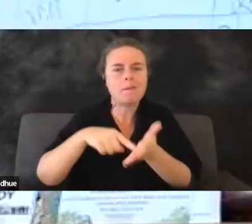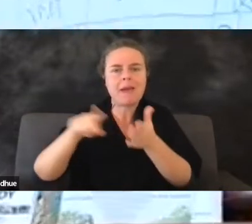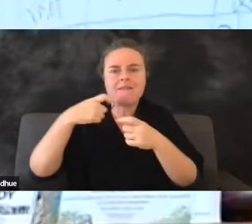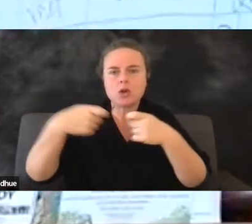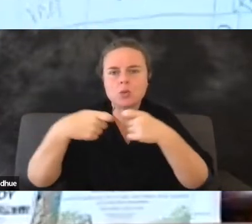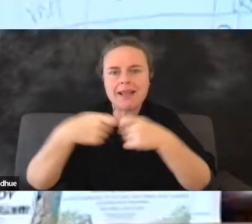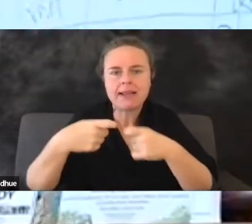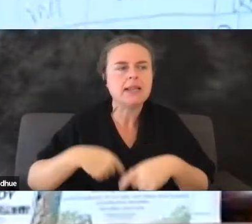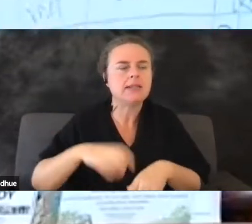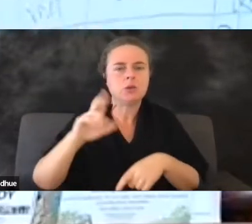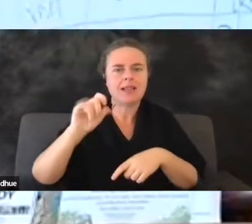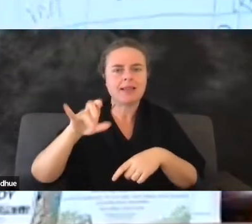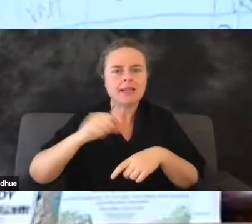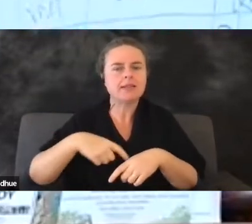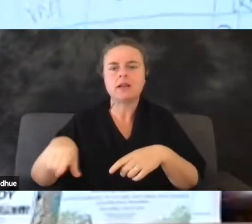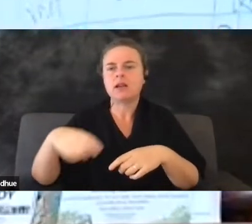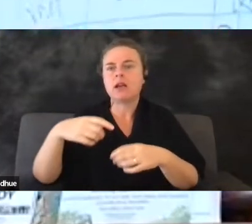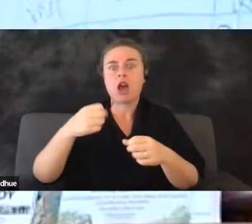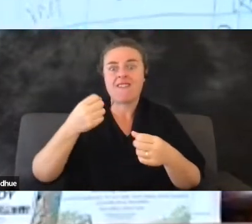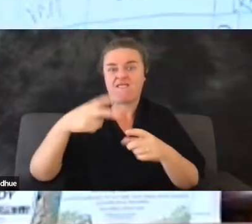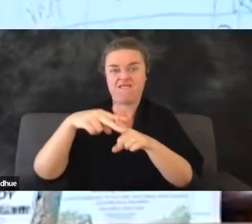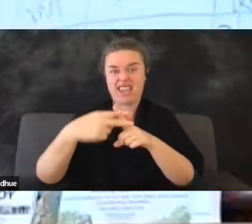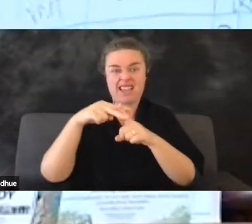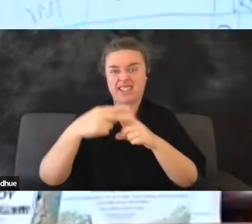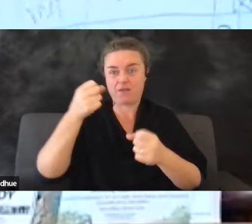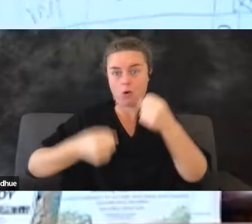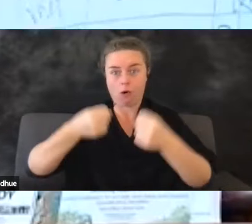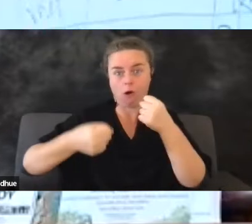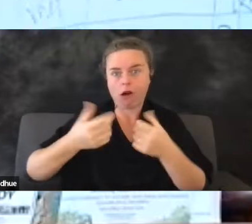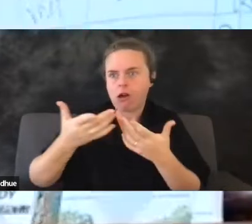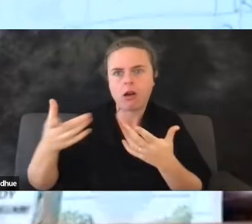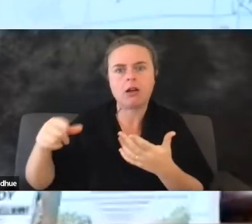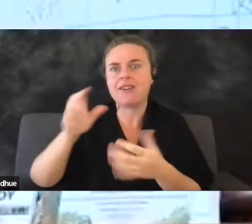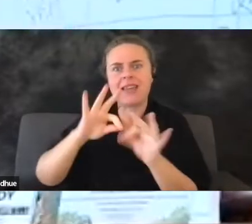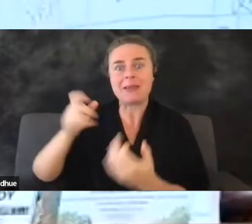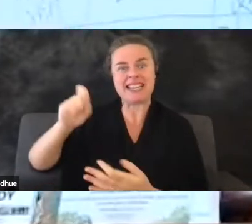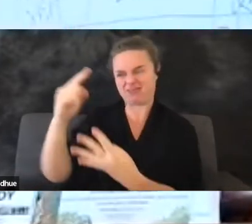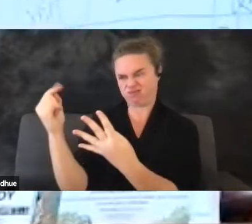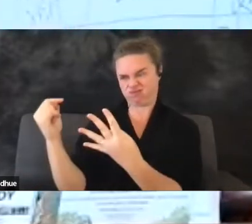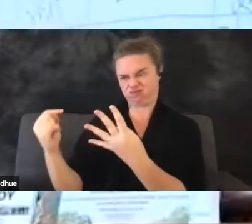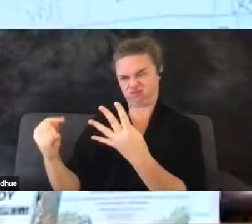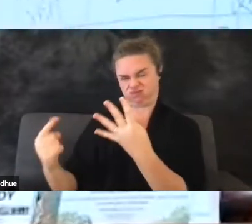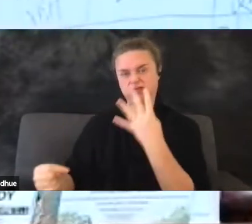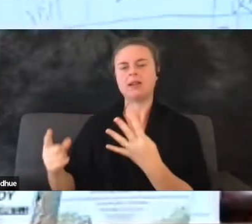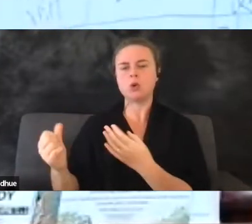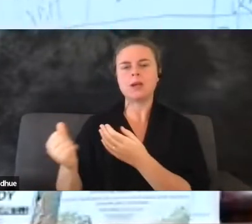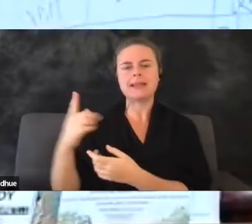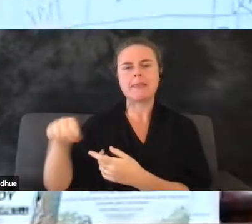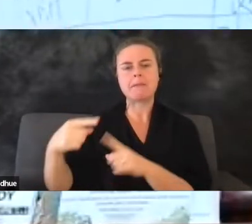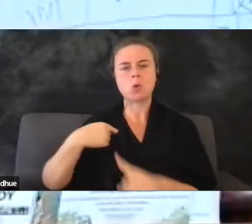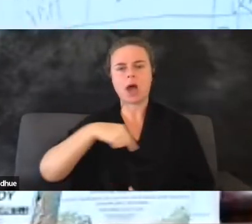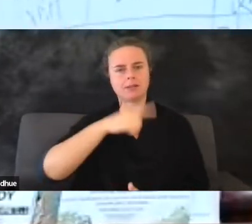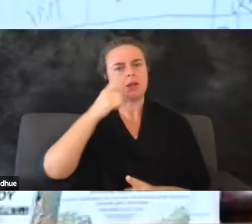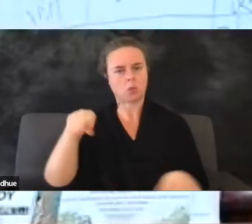auto repairs, send them to us. We can help with that. We have a lot of creative and flexible funding that we've been